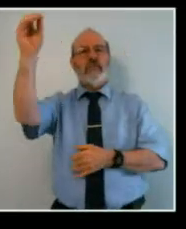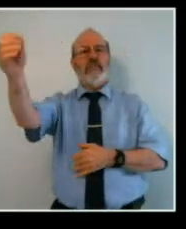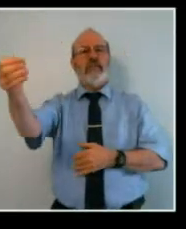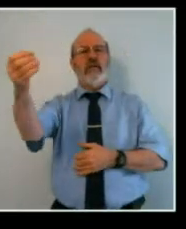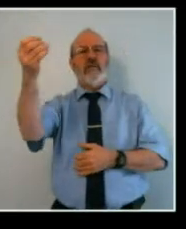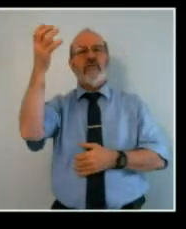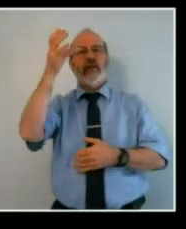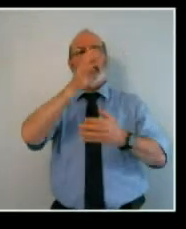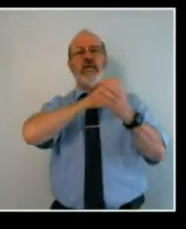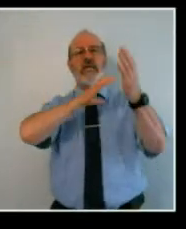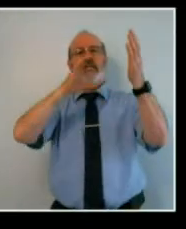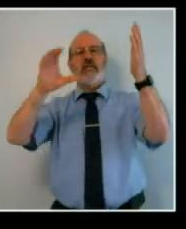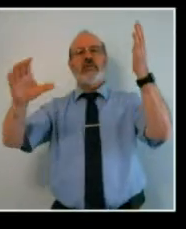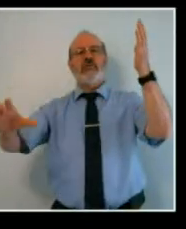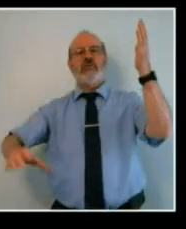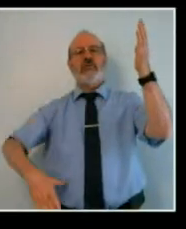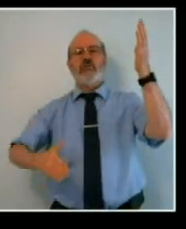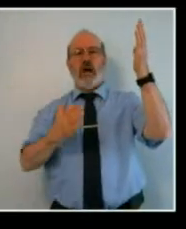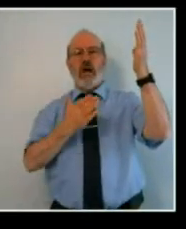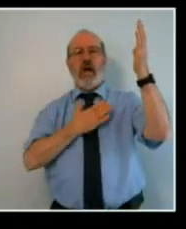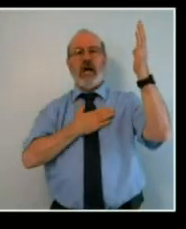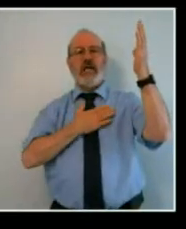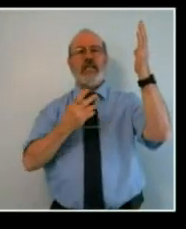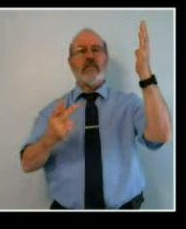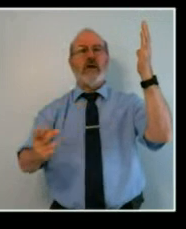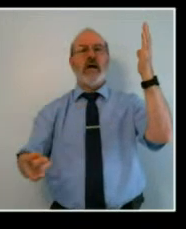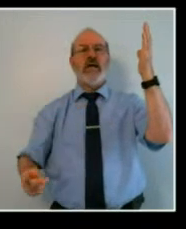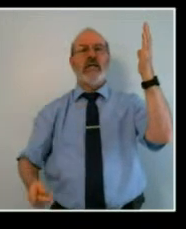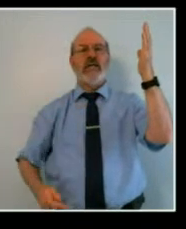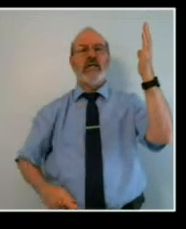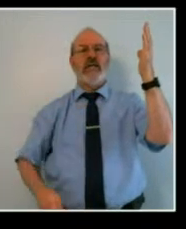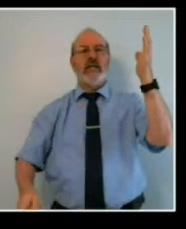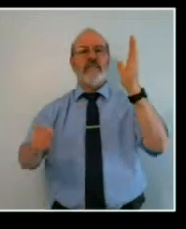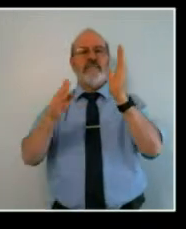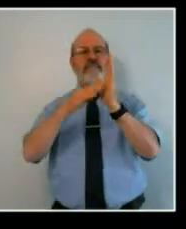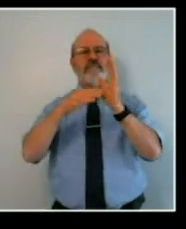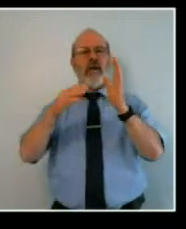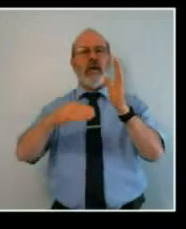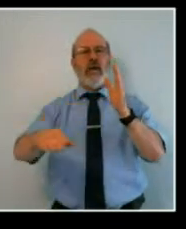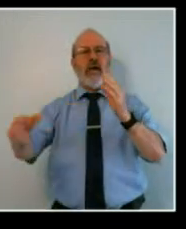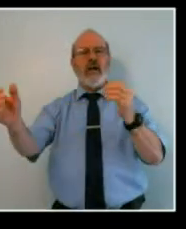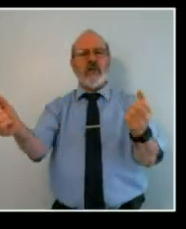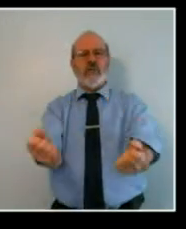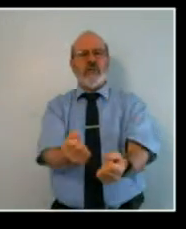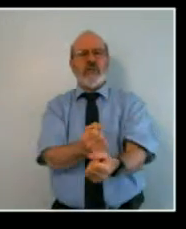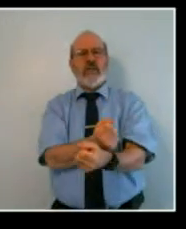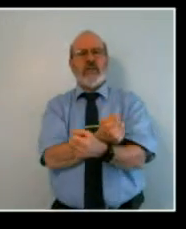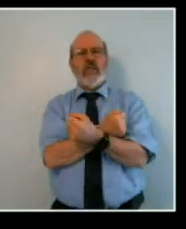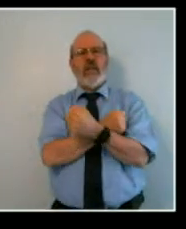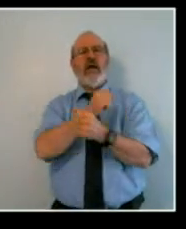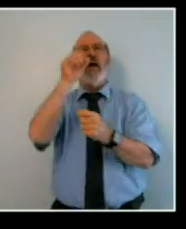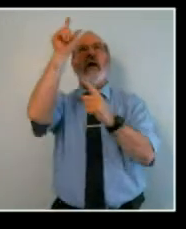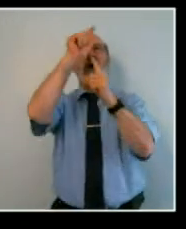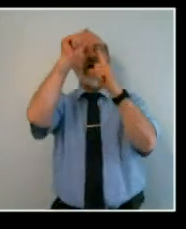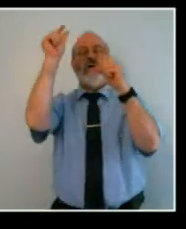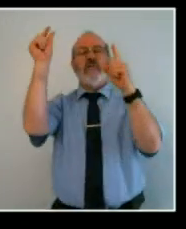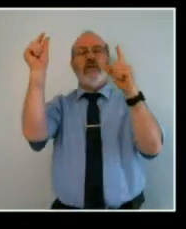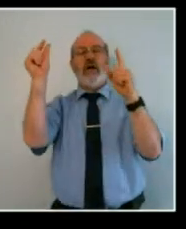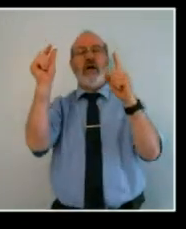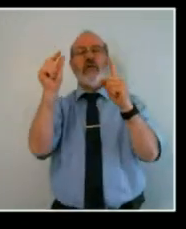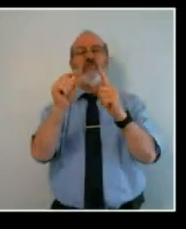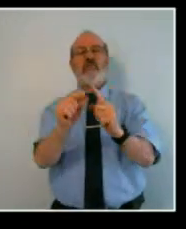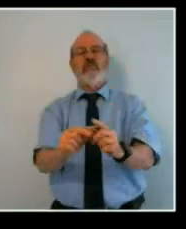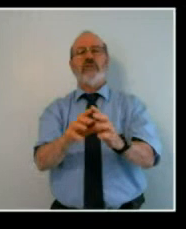of grace to Christ my King. Echoed in love, thy